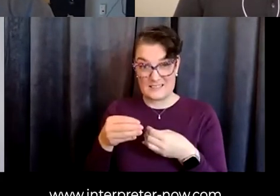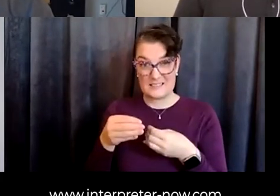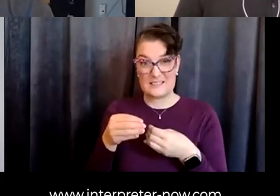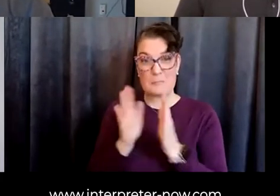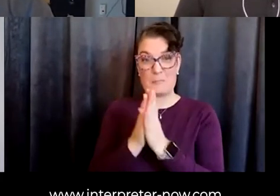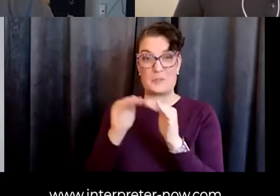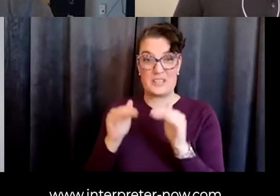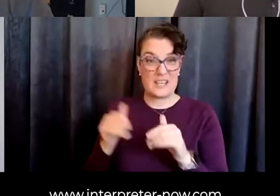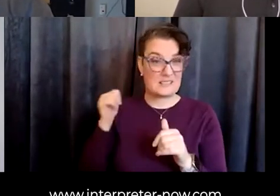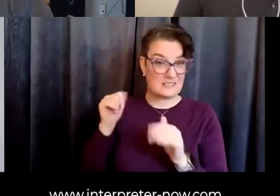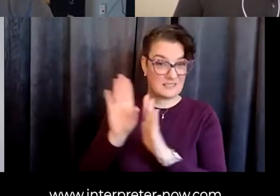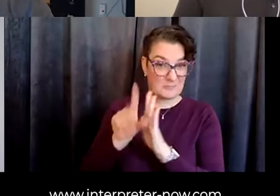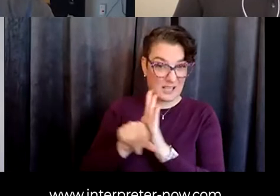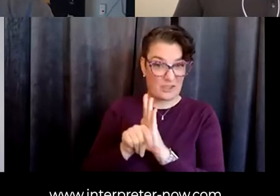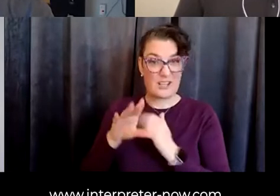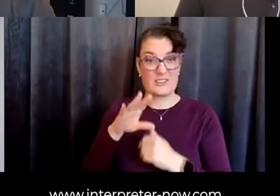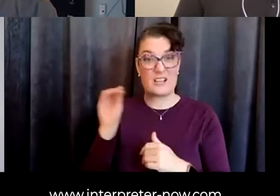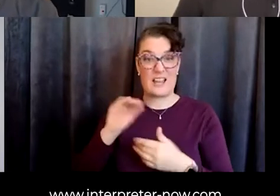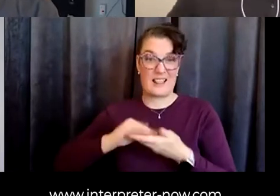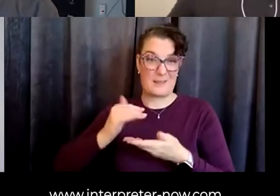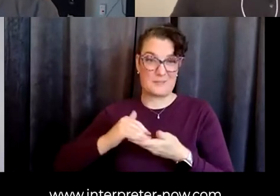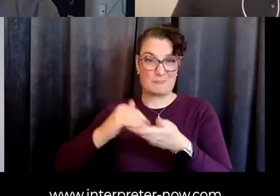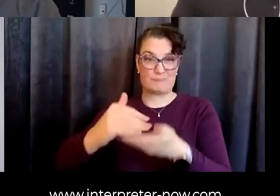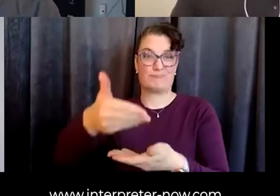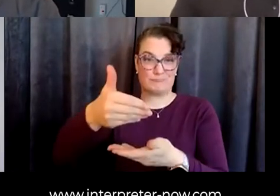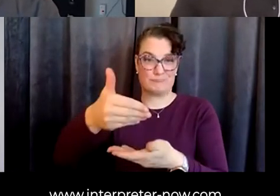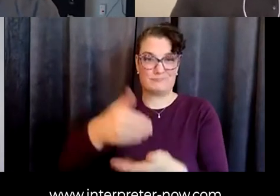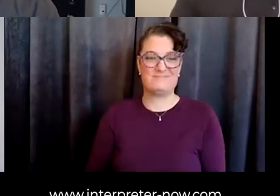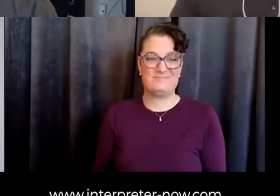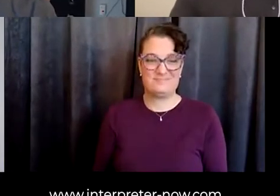bookcase in the background and at my laptop.